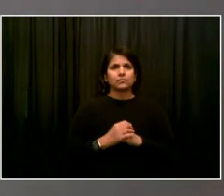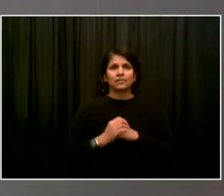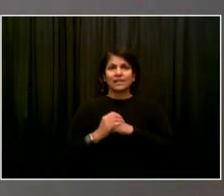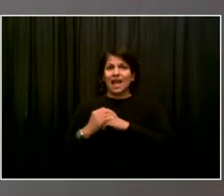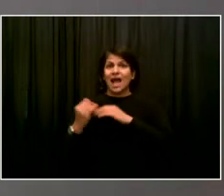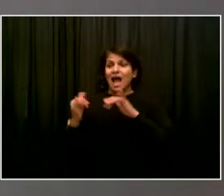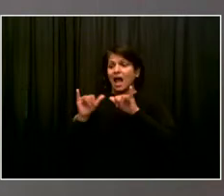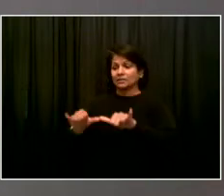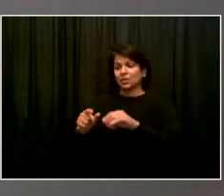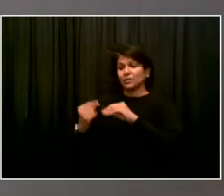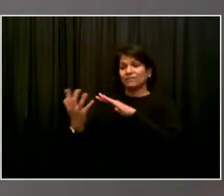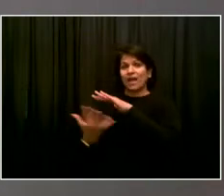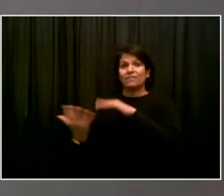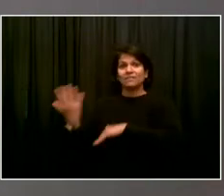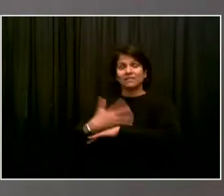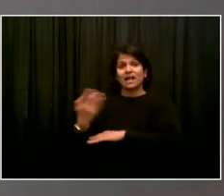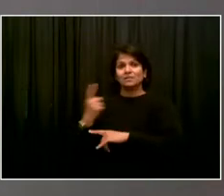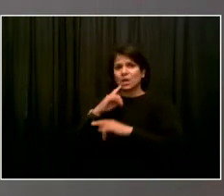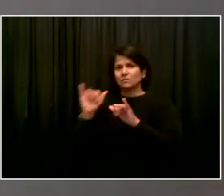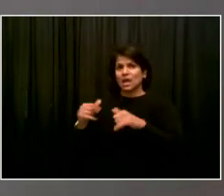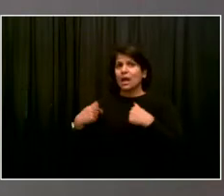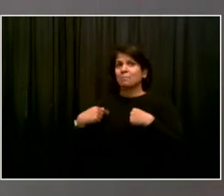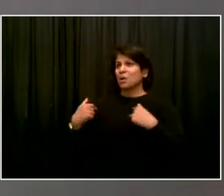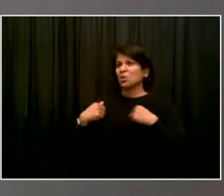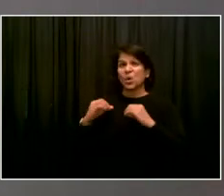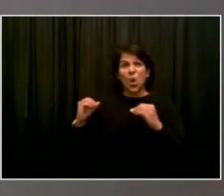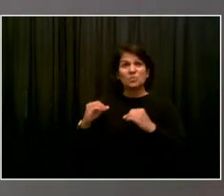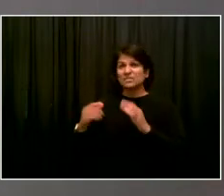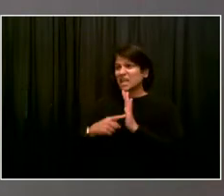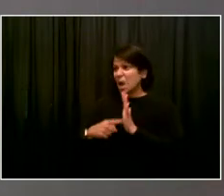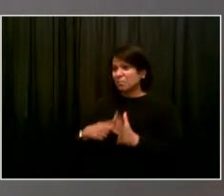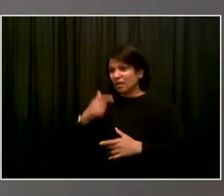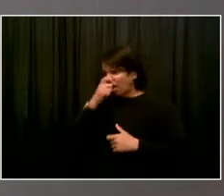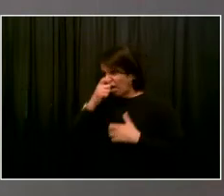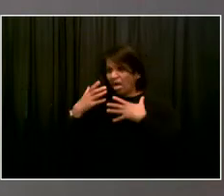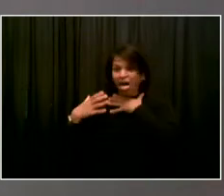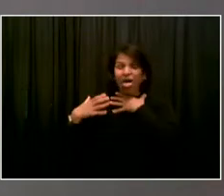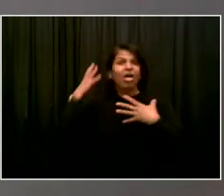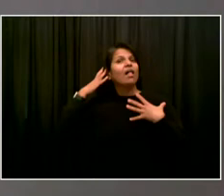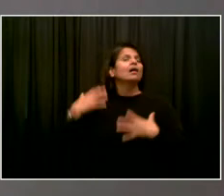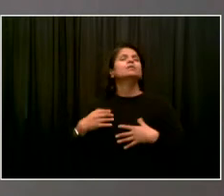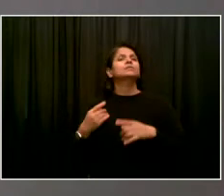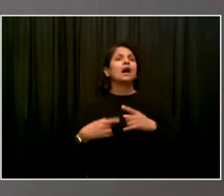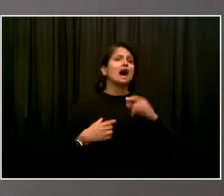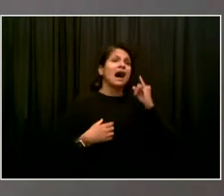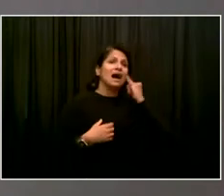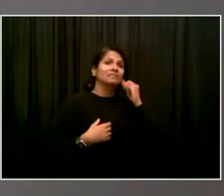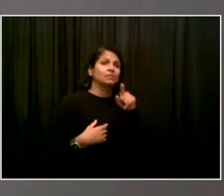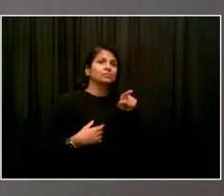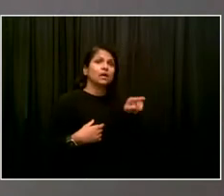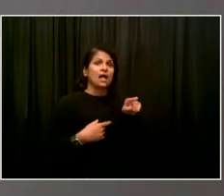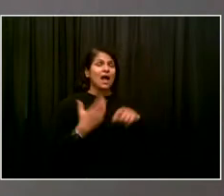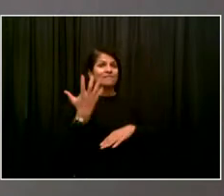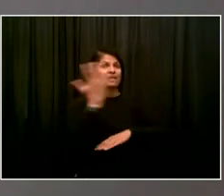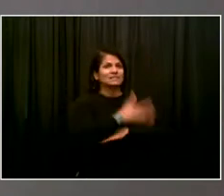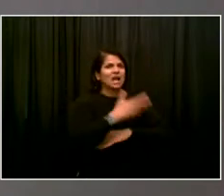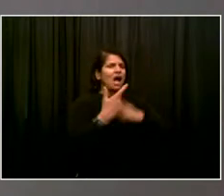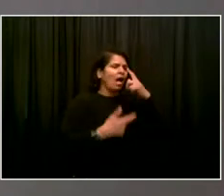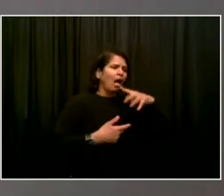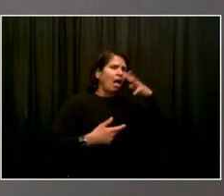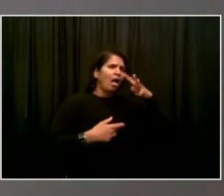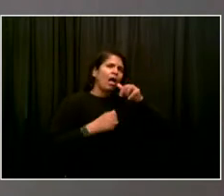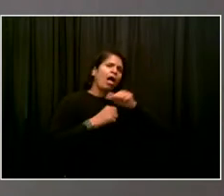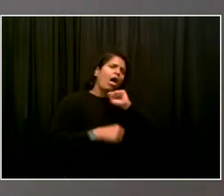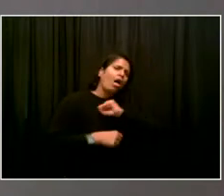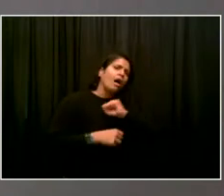The guidance is not that you have a runny nose and you're coughing, but it's 5 days, so you're free to go out. The guidance